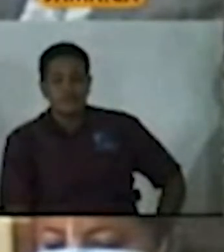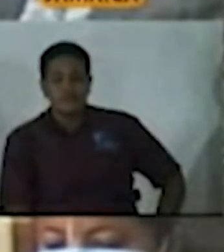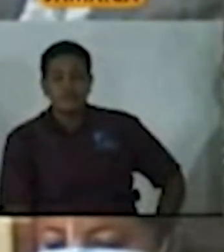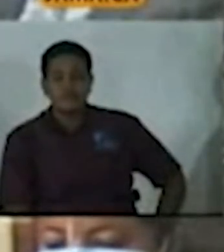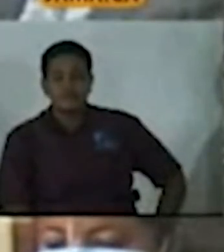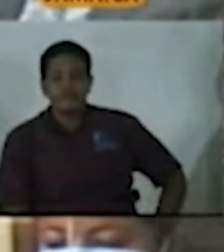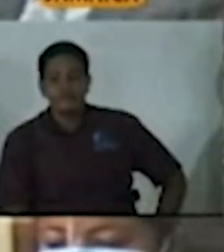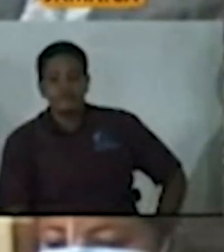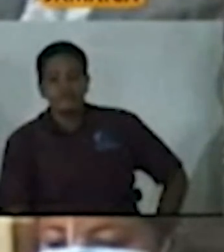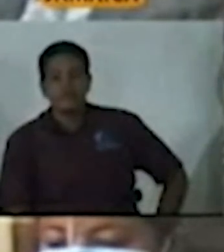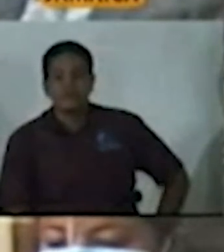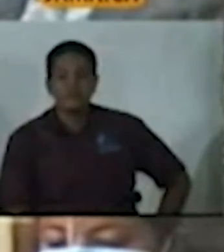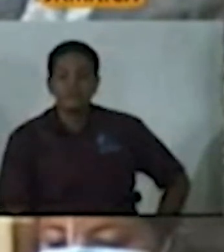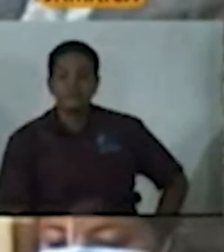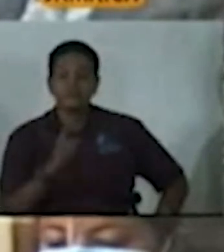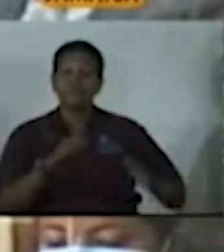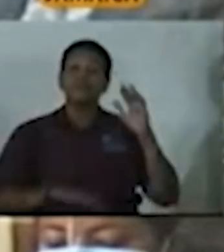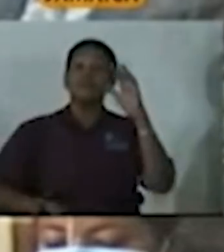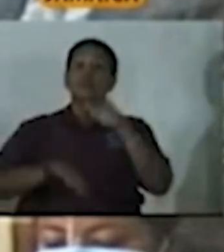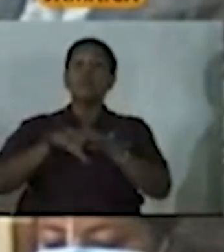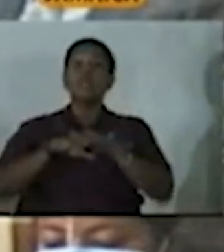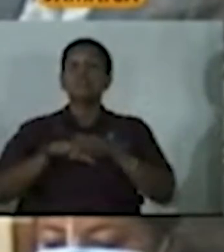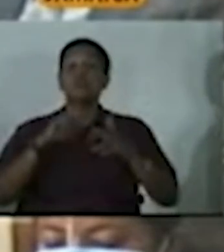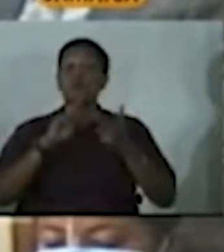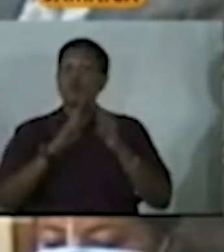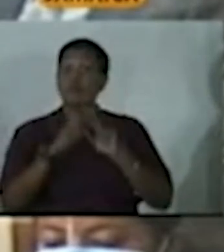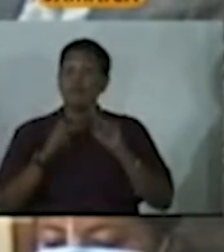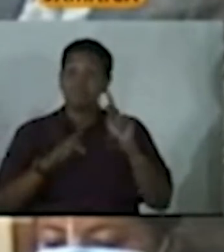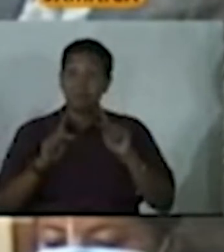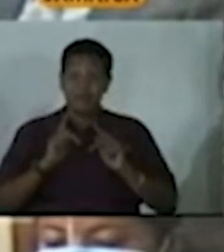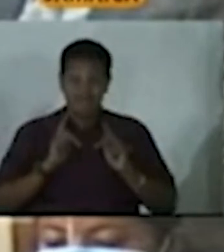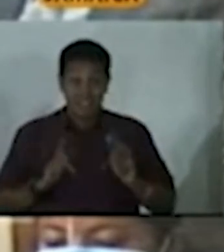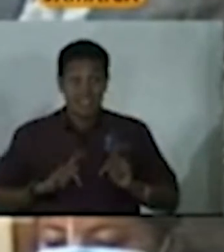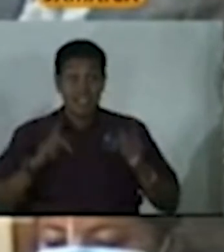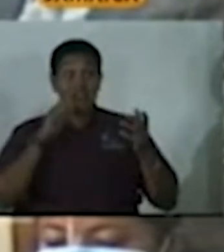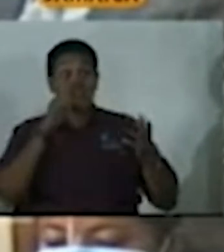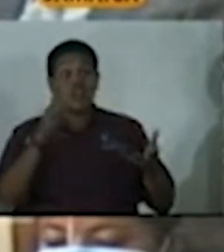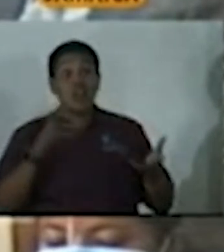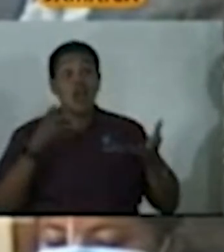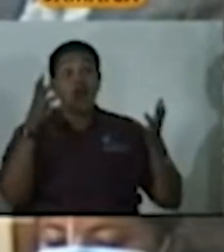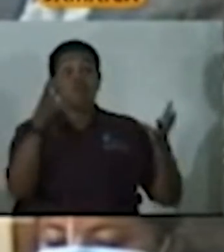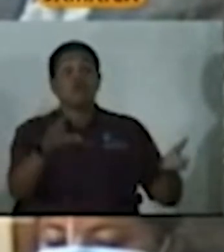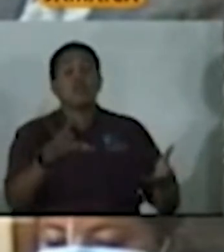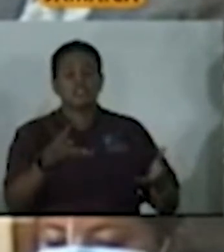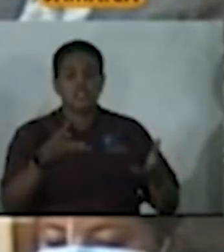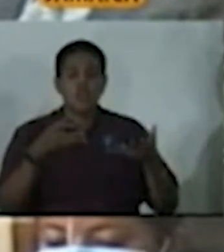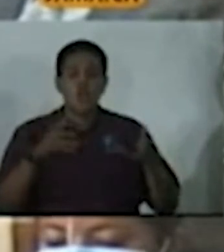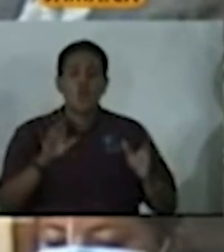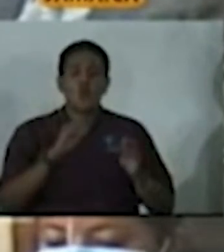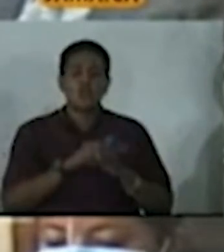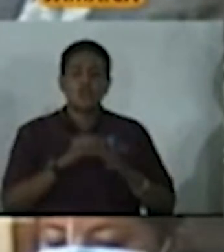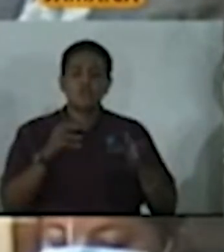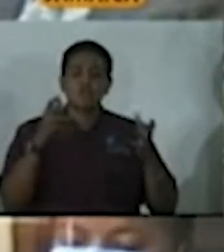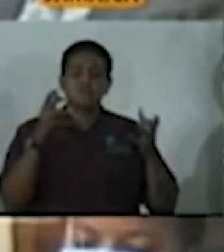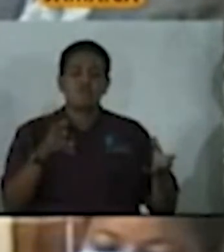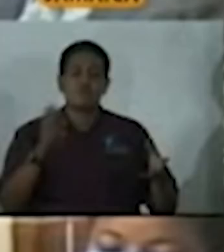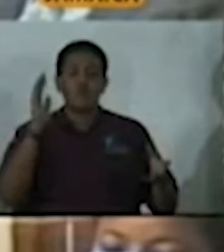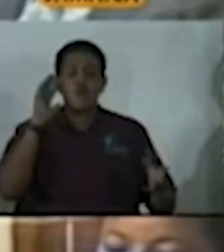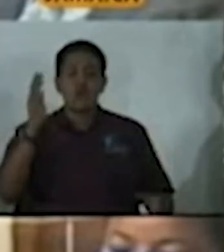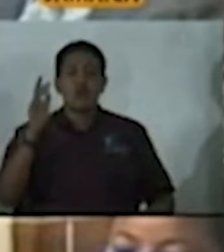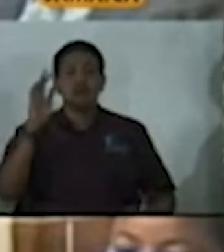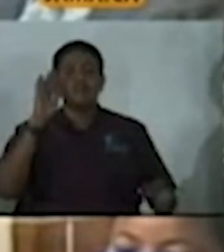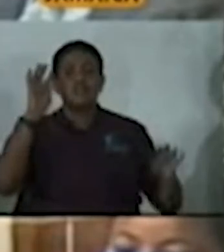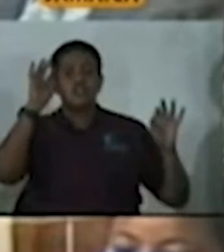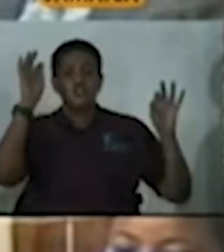The maximum number of persons physically present, allowed to be present, will